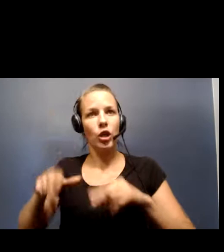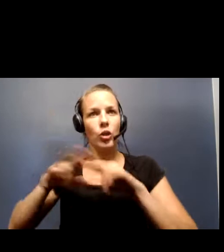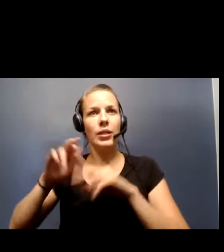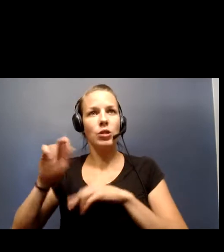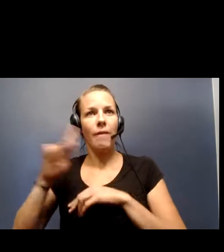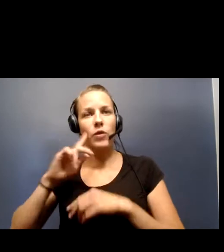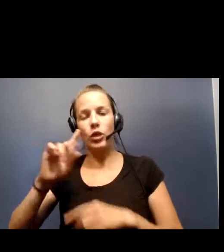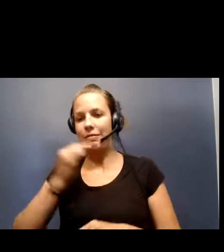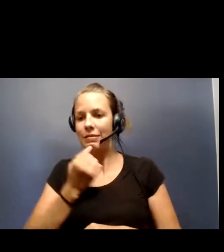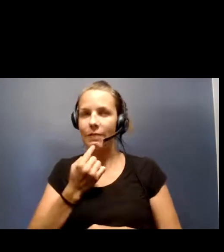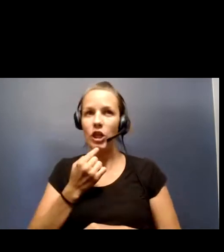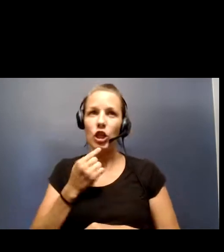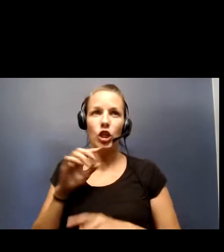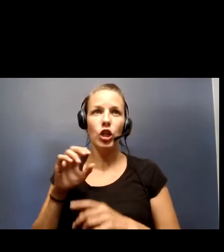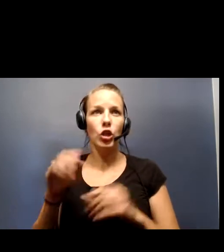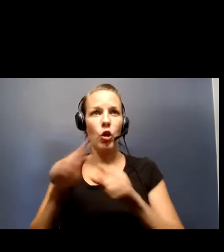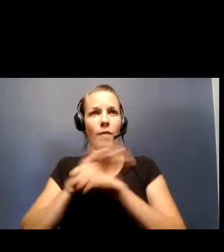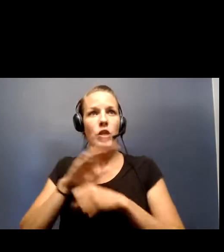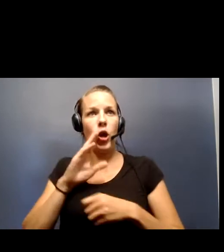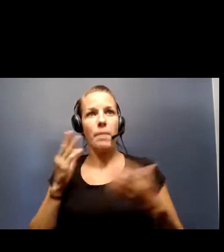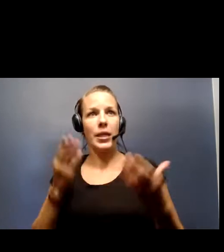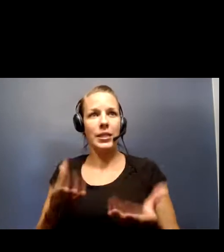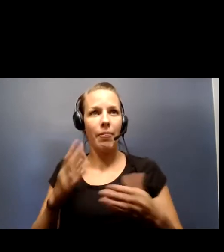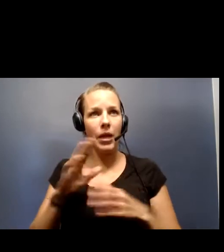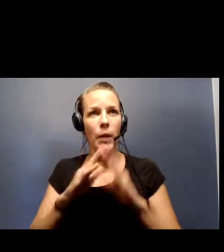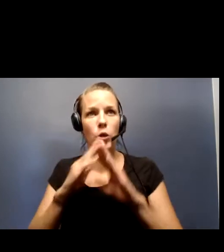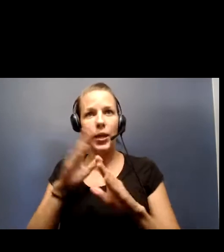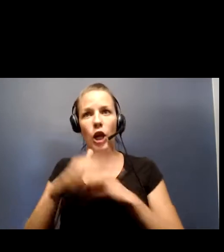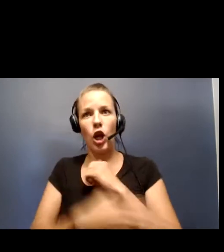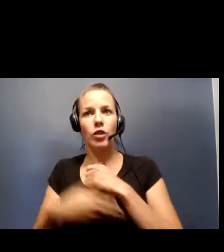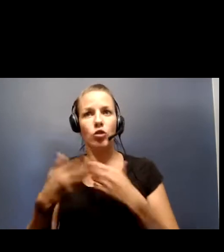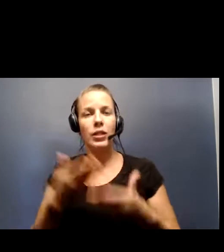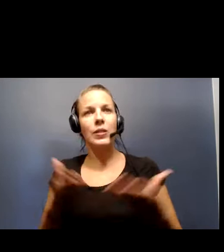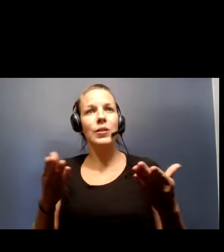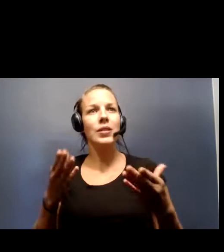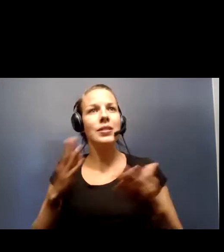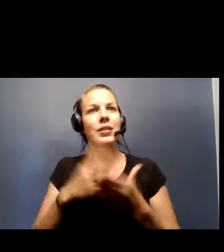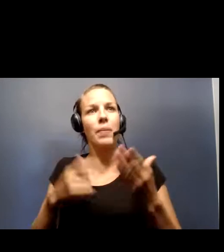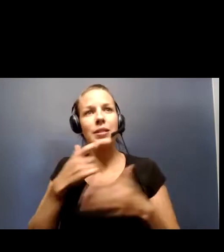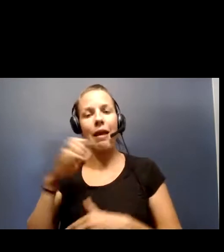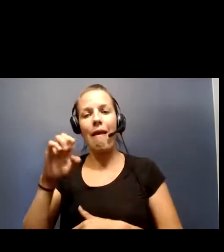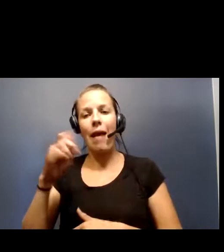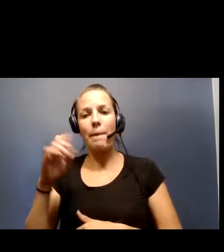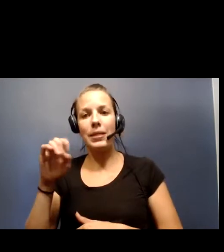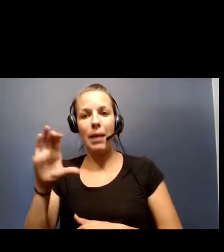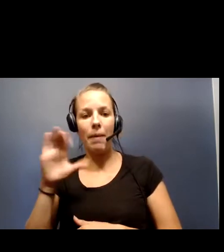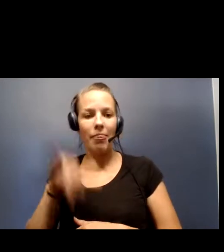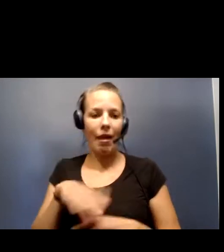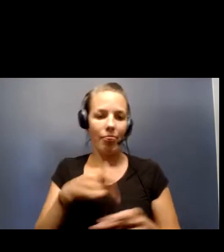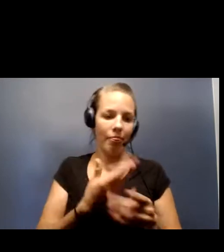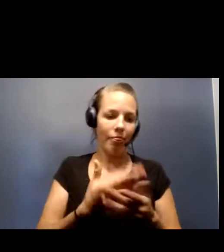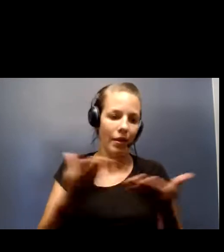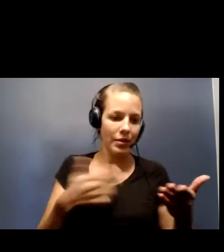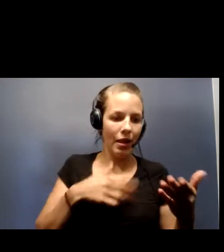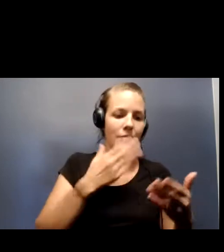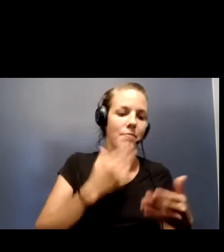COVID symptoms are very present in our community and in our country. And some would say we have an epidemic of those things: diabetes, heart disease,